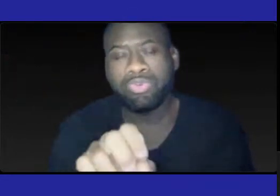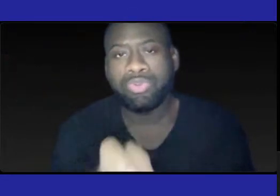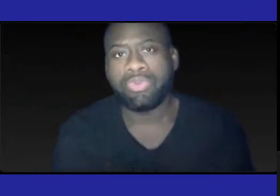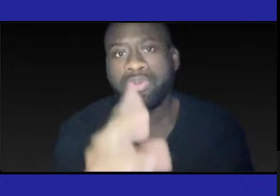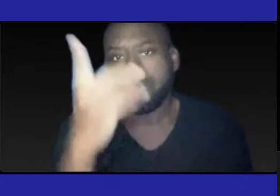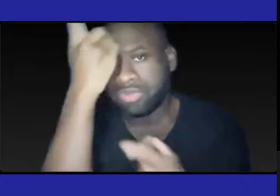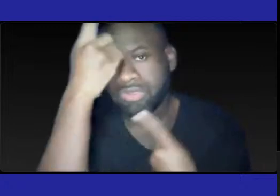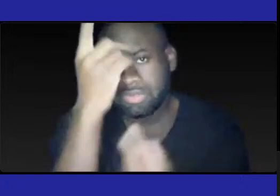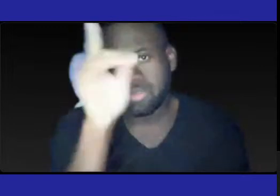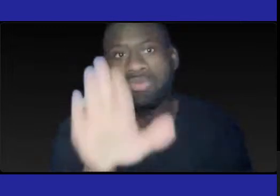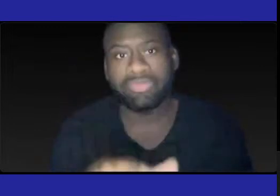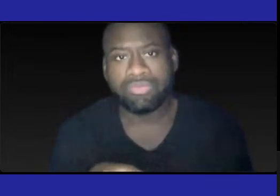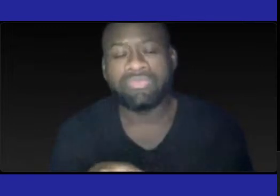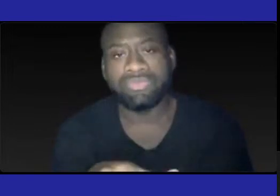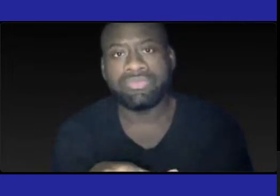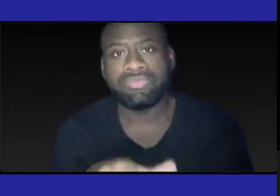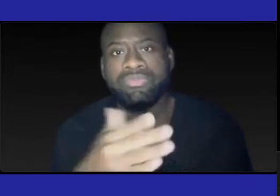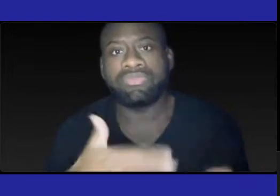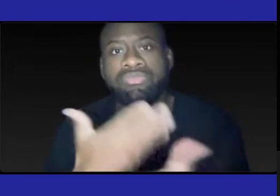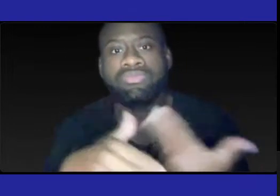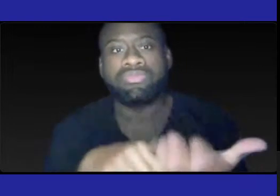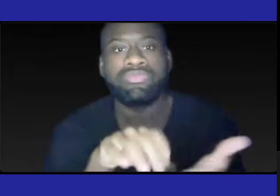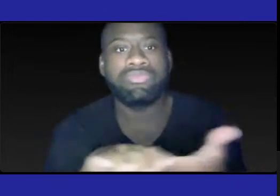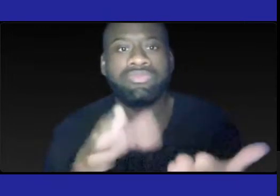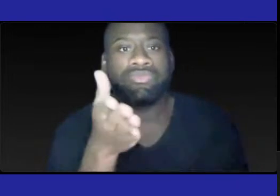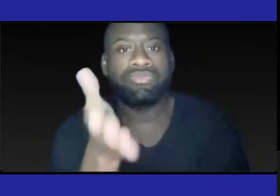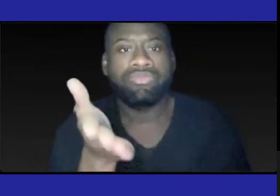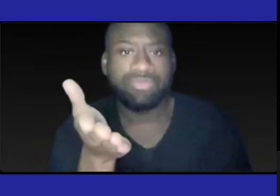the disease. Next, please.